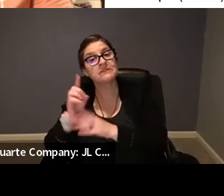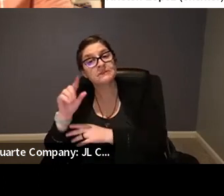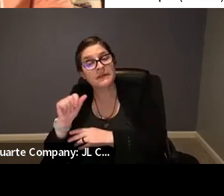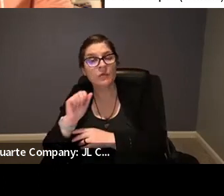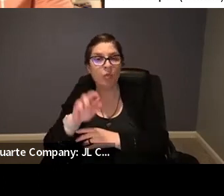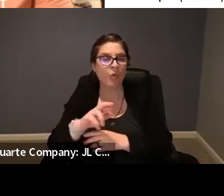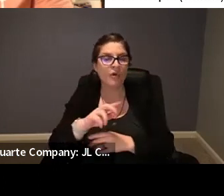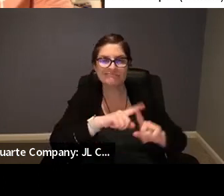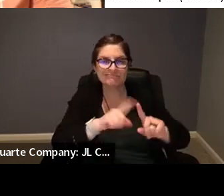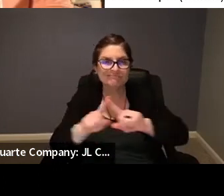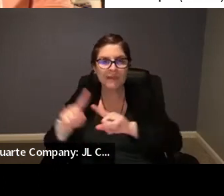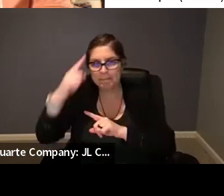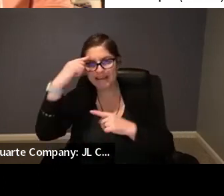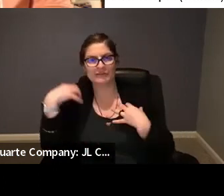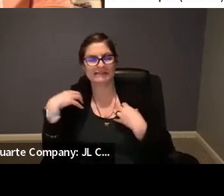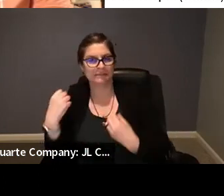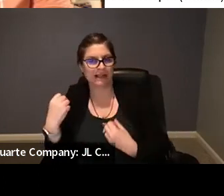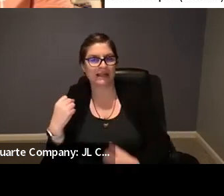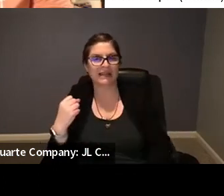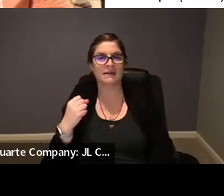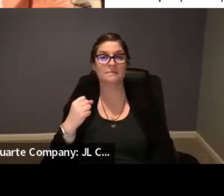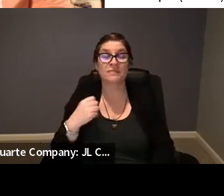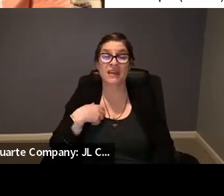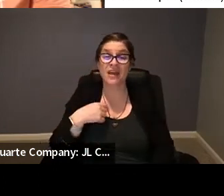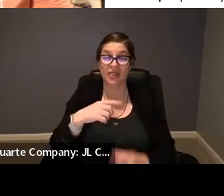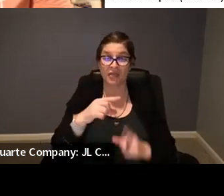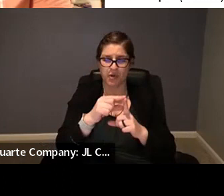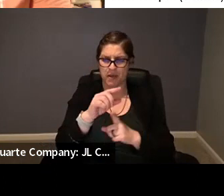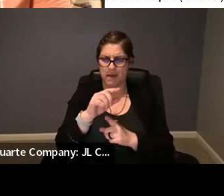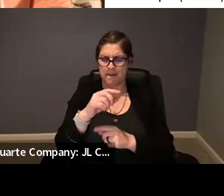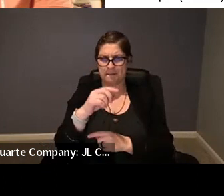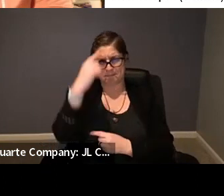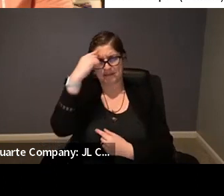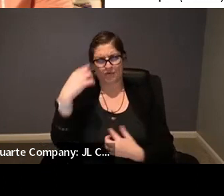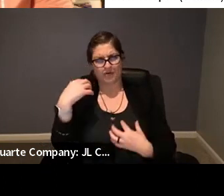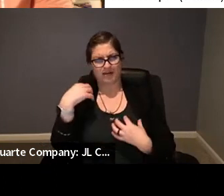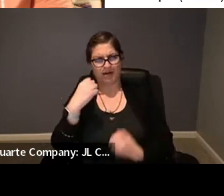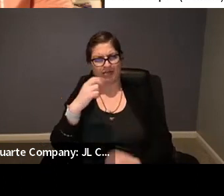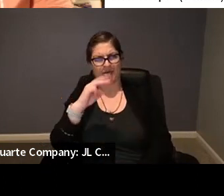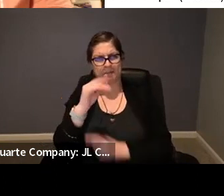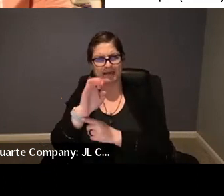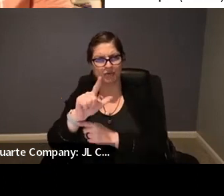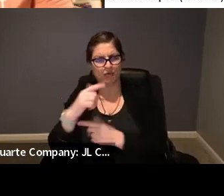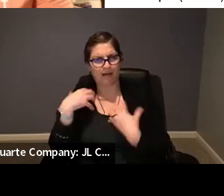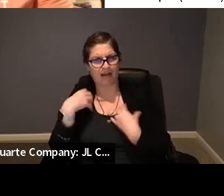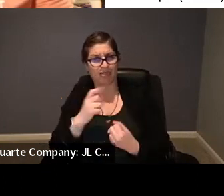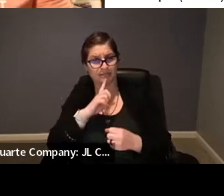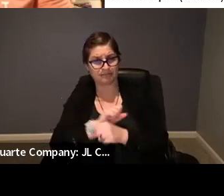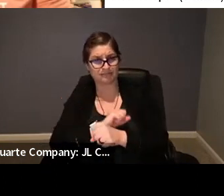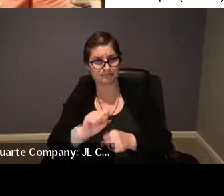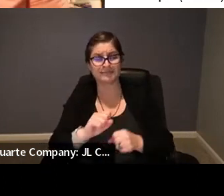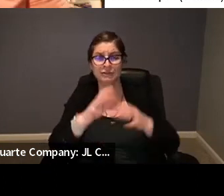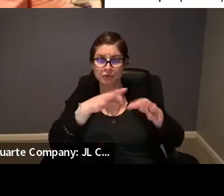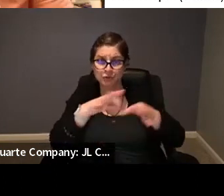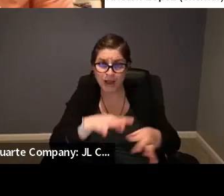there are mental disabilities, the term mental health doesn't adequately convey the types of disabilities and the experience those